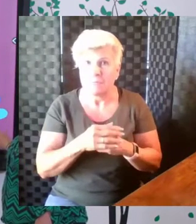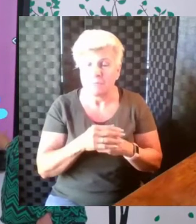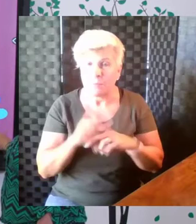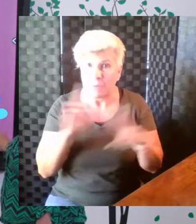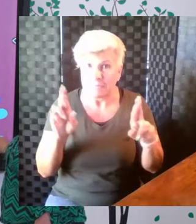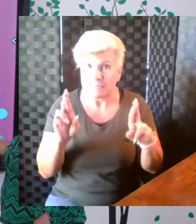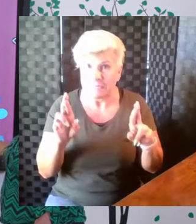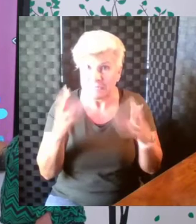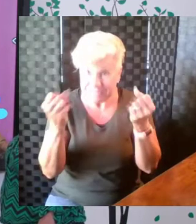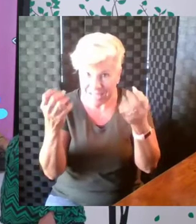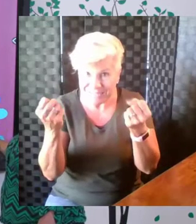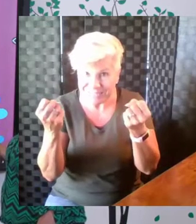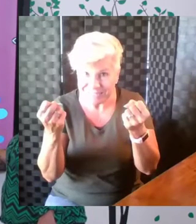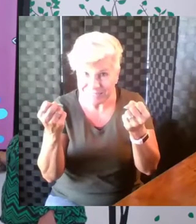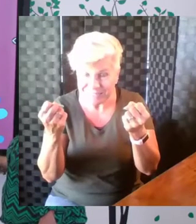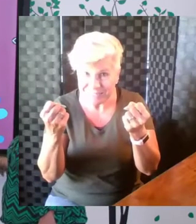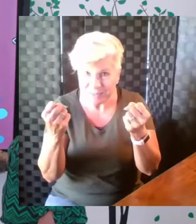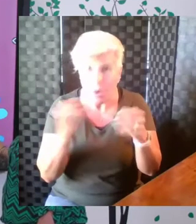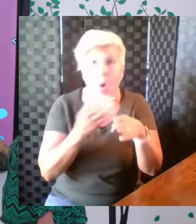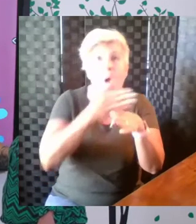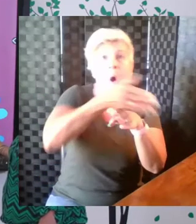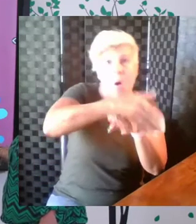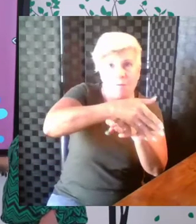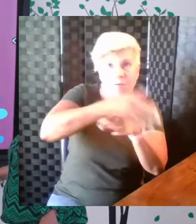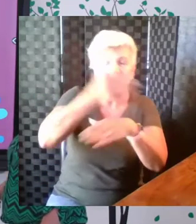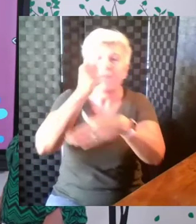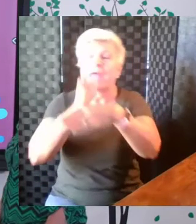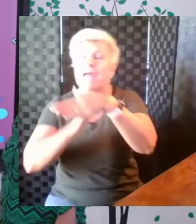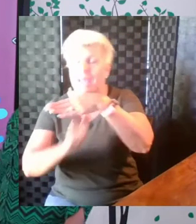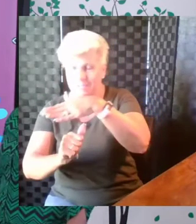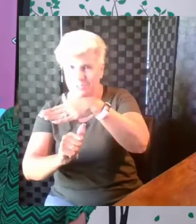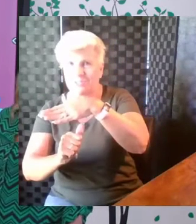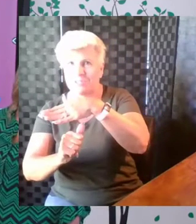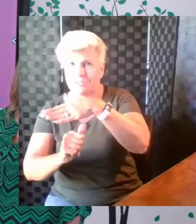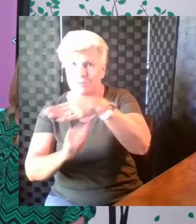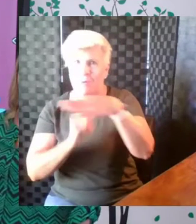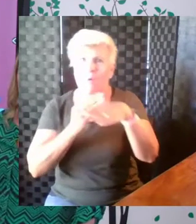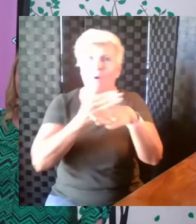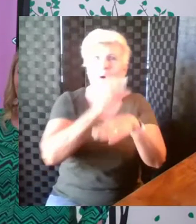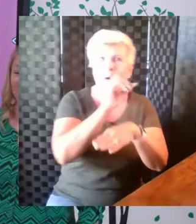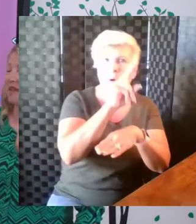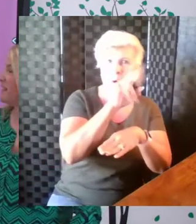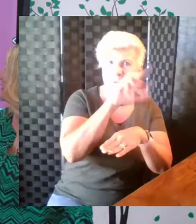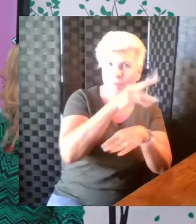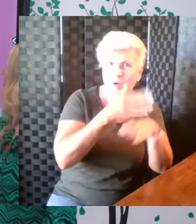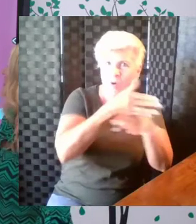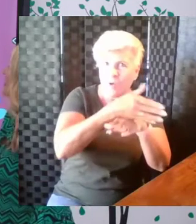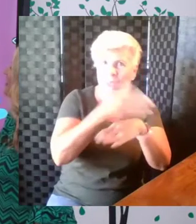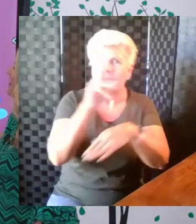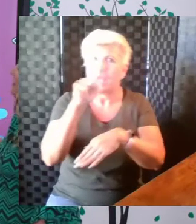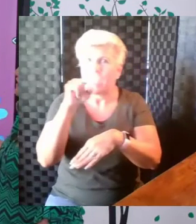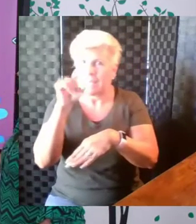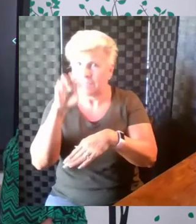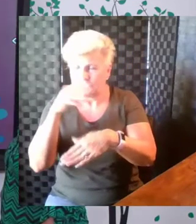Ready? Shout it out. Over and under. Good job.